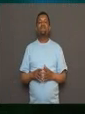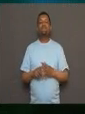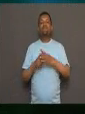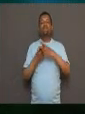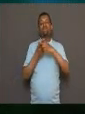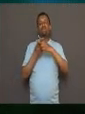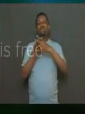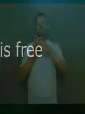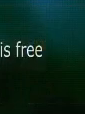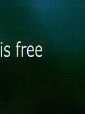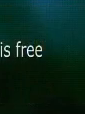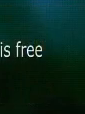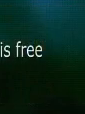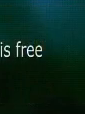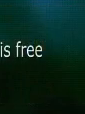Begin.